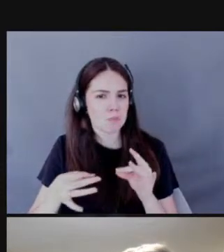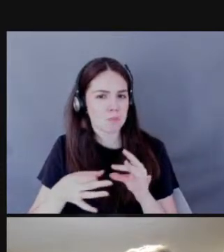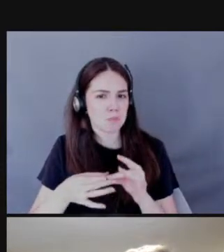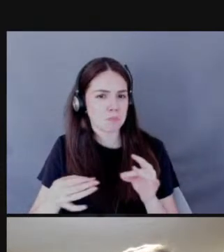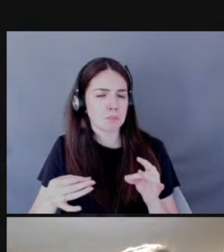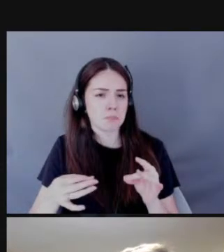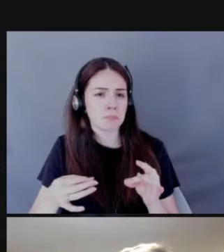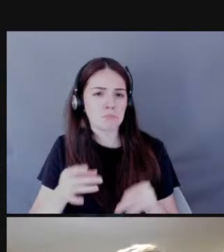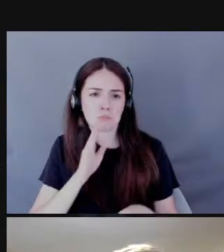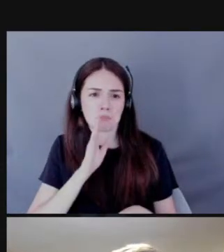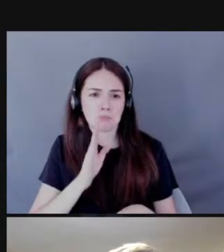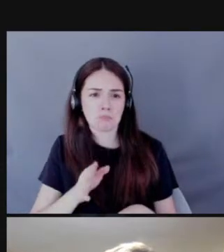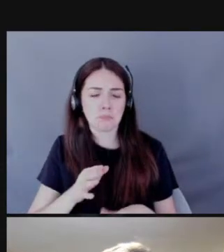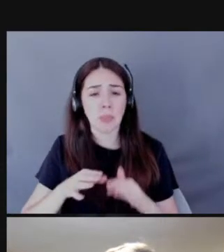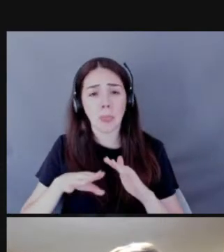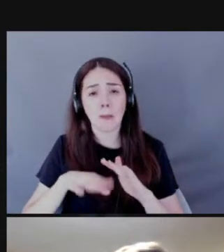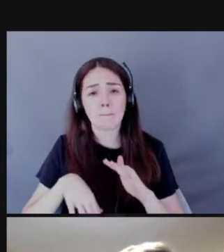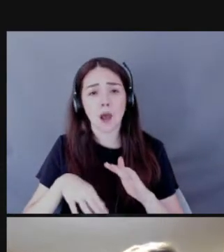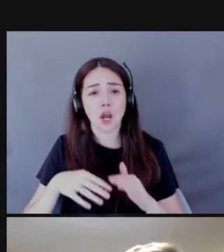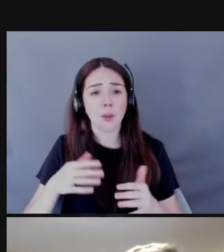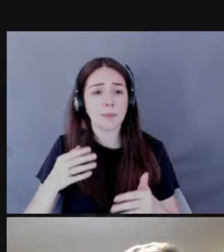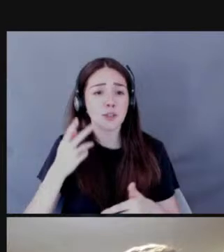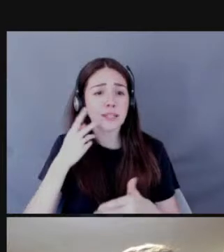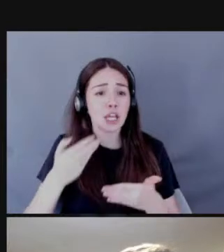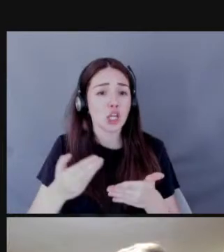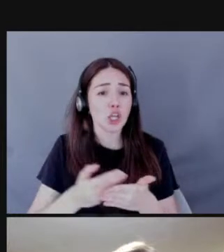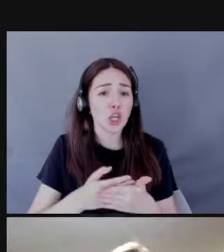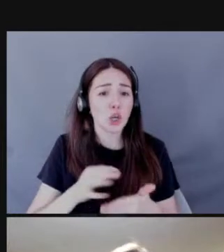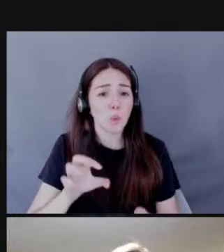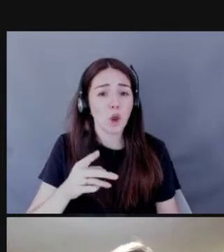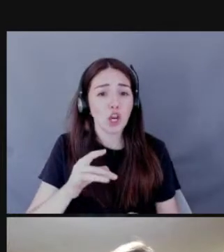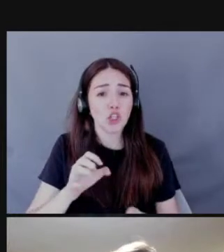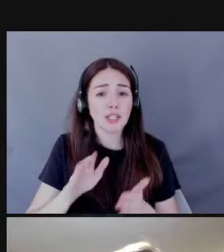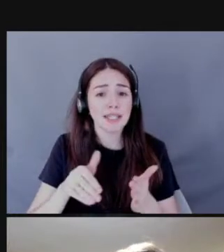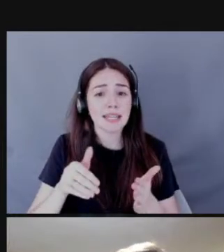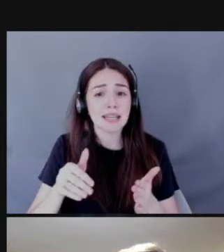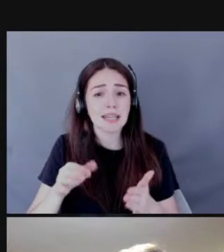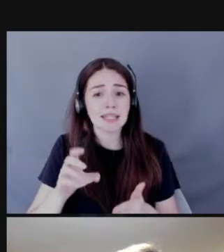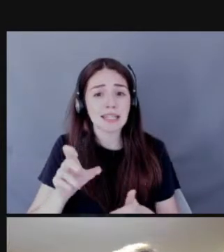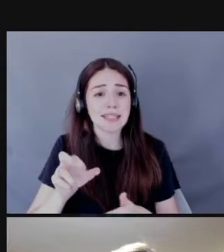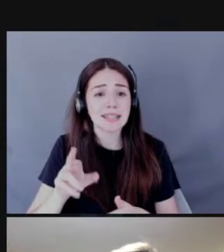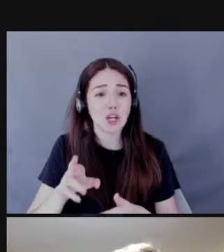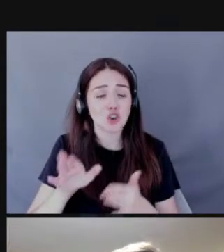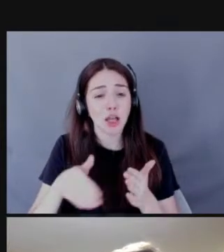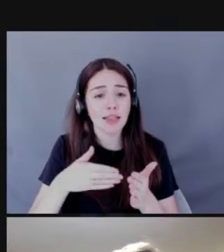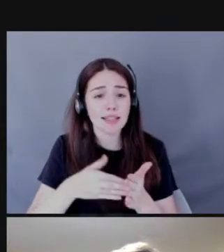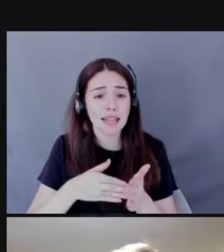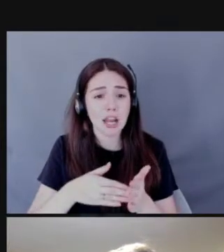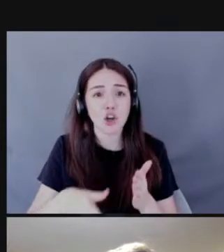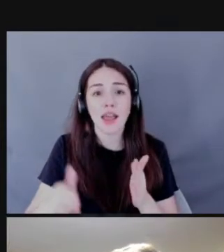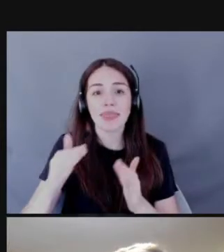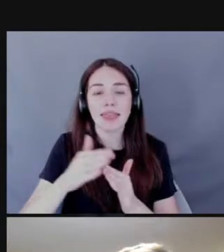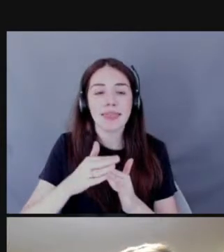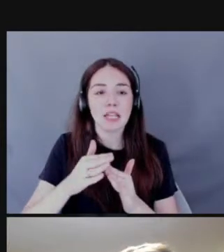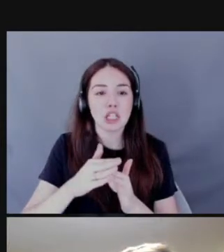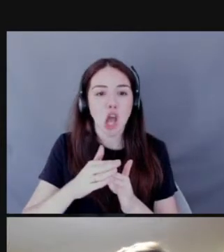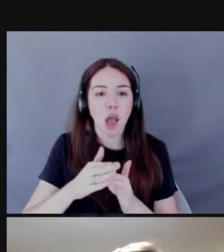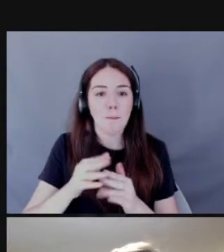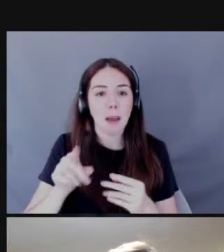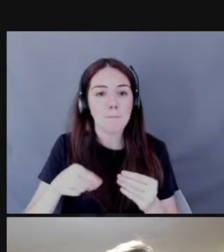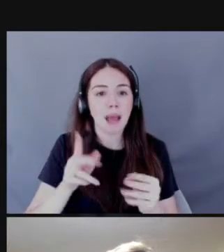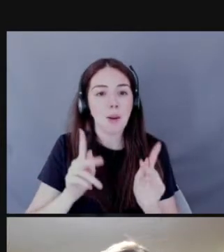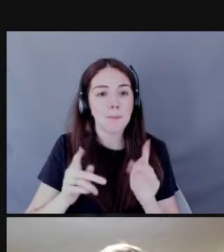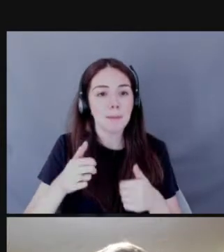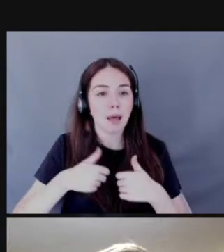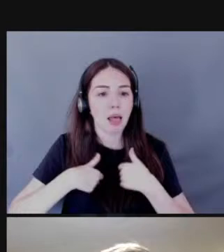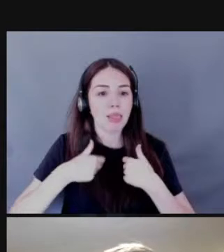starkly. On the bottom, we have New Chessie Central Center, and then on the top, you have an article about how people living on Kent Island